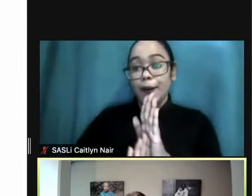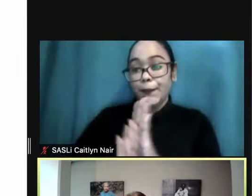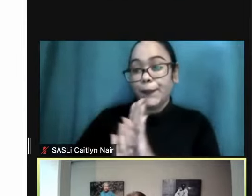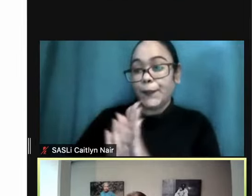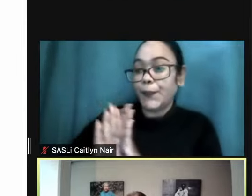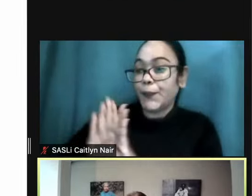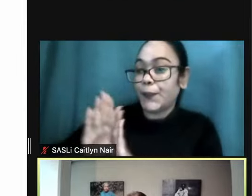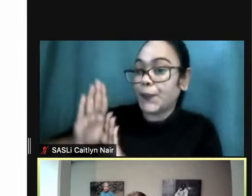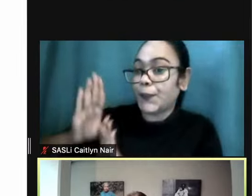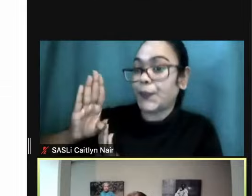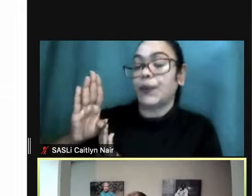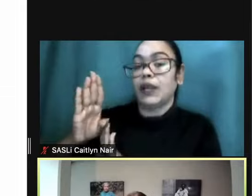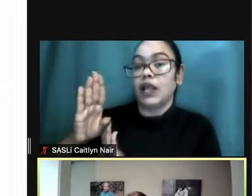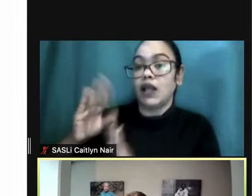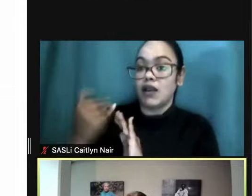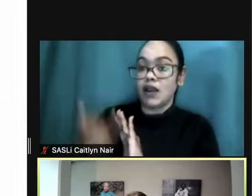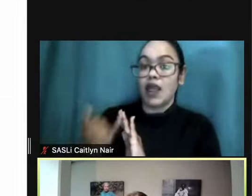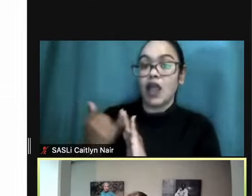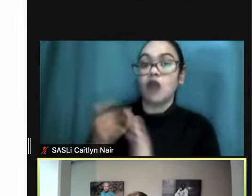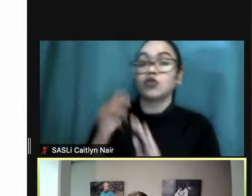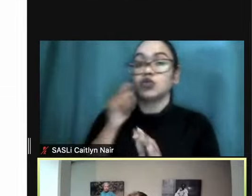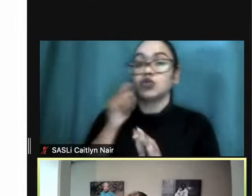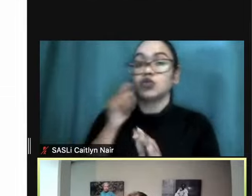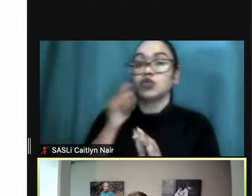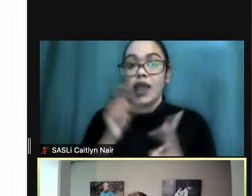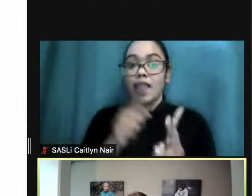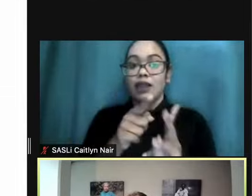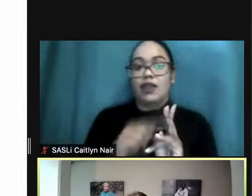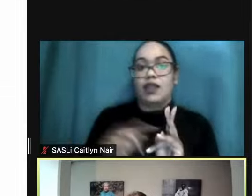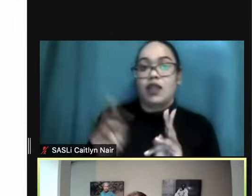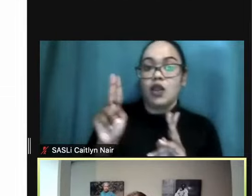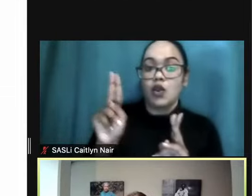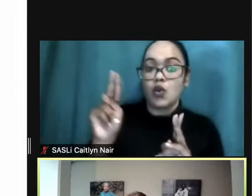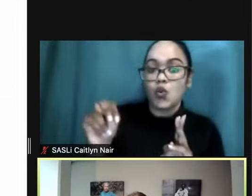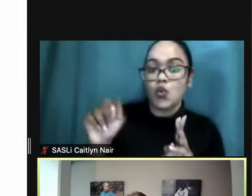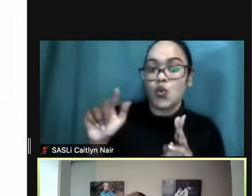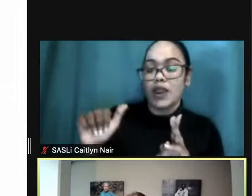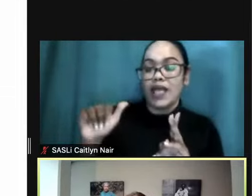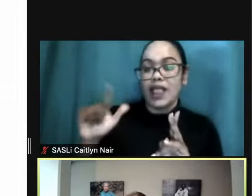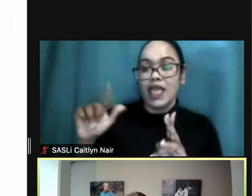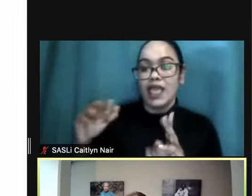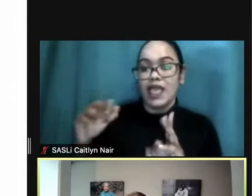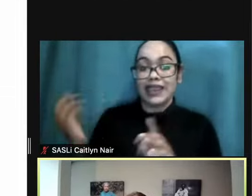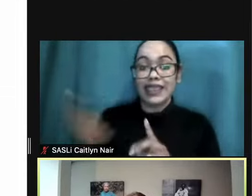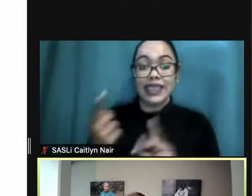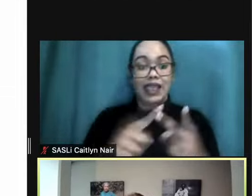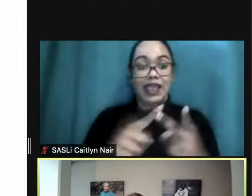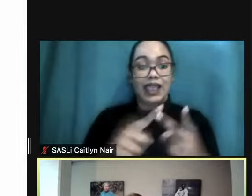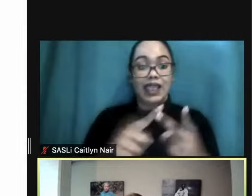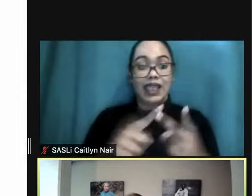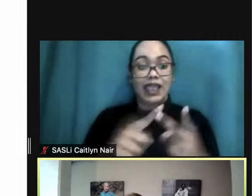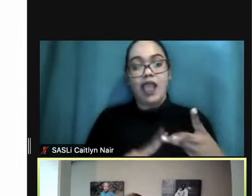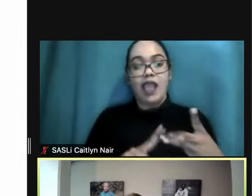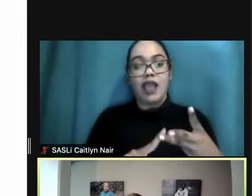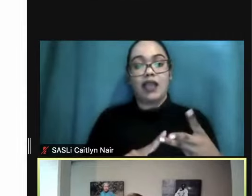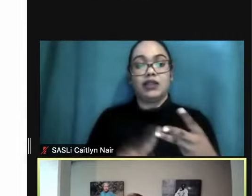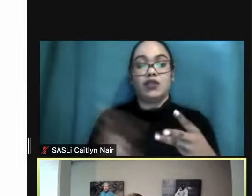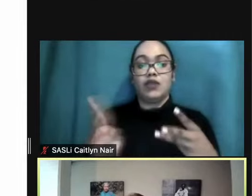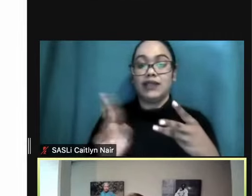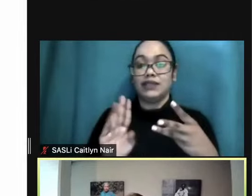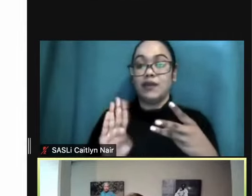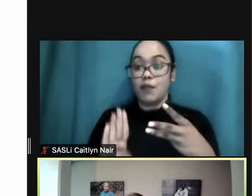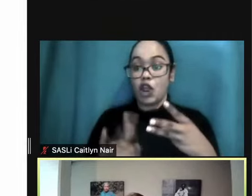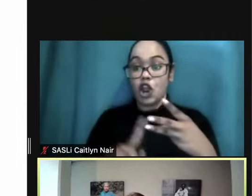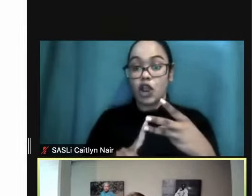increase also seen first in Tshwane, in Ekurhuleni, in Cederberg, in West End. Yeah, so it's quite clear that